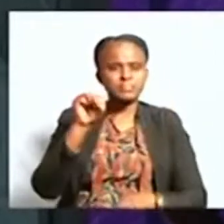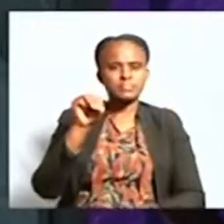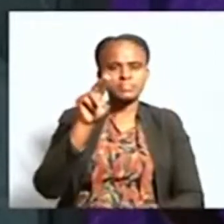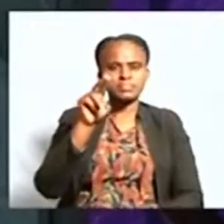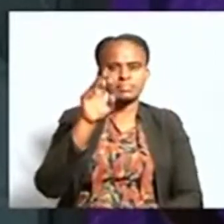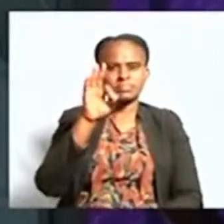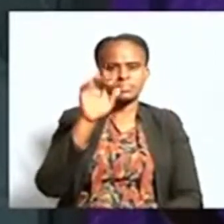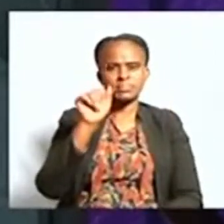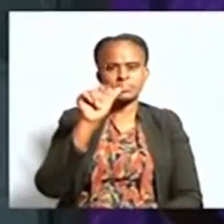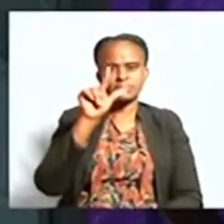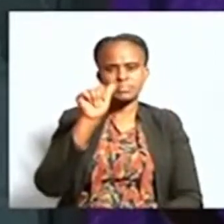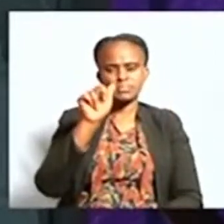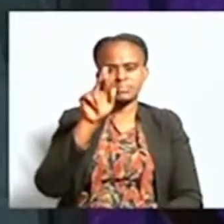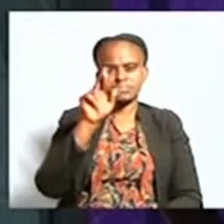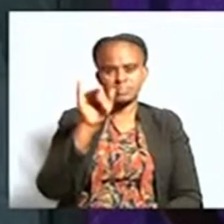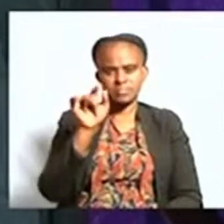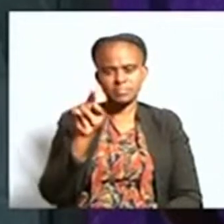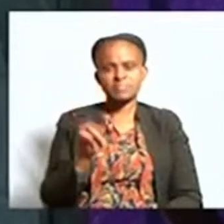Falari.